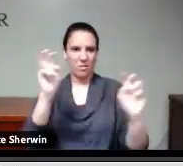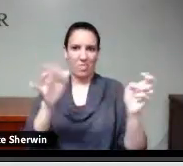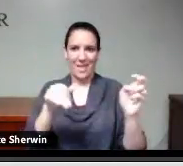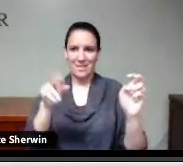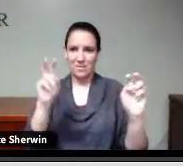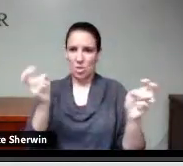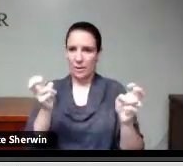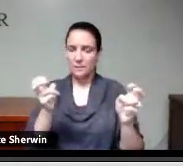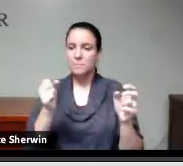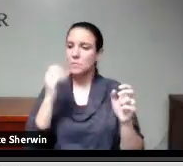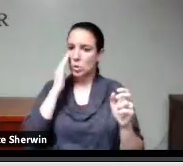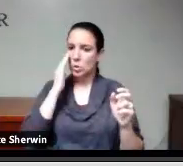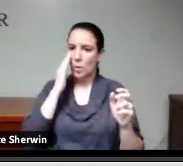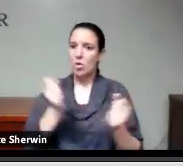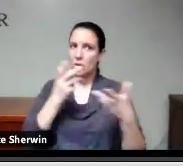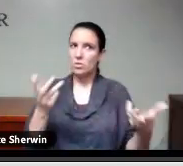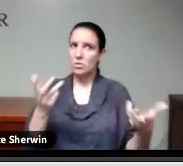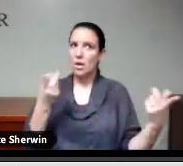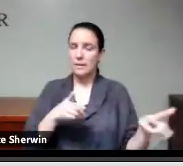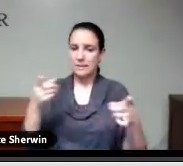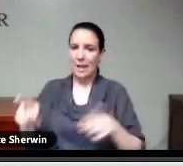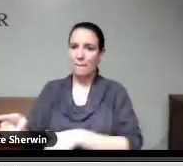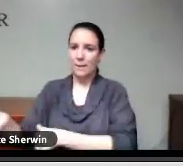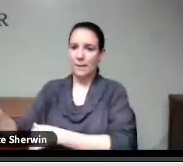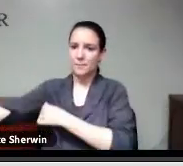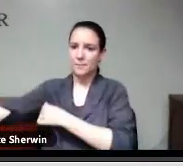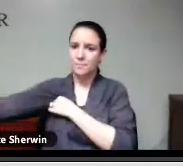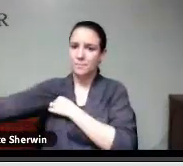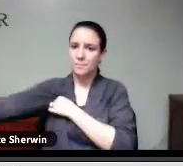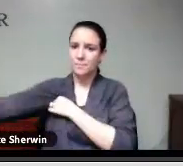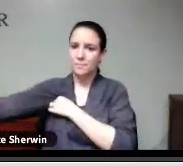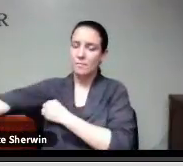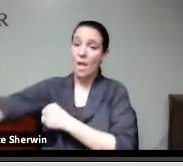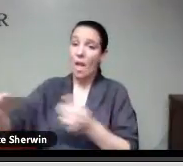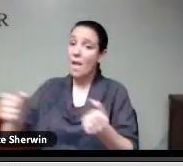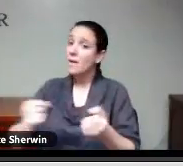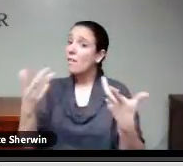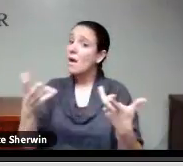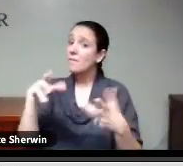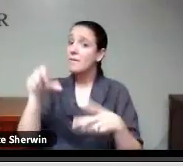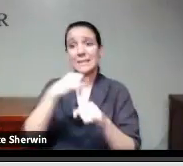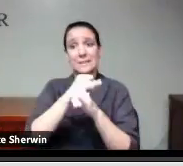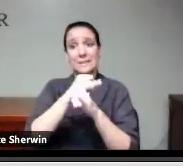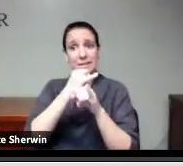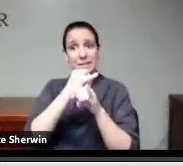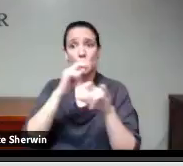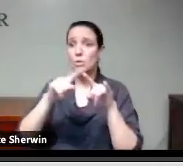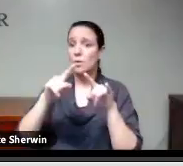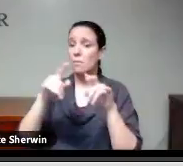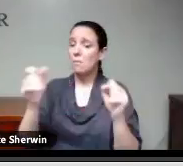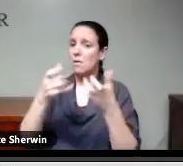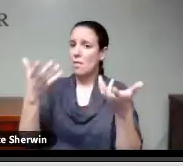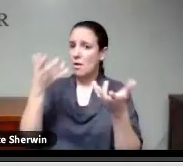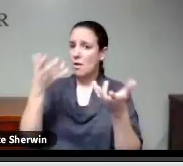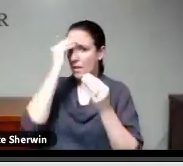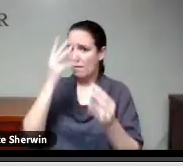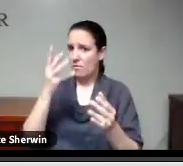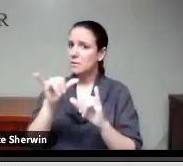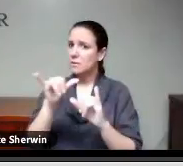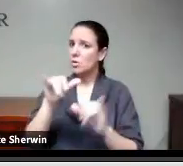know that there's a lot that's happening, and a lot of it is institutional, but a lot of information is available at the